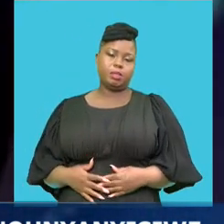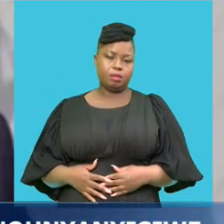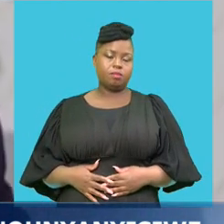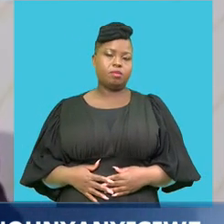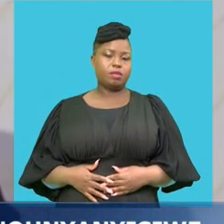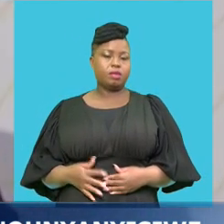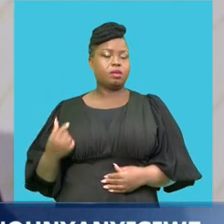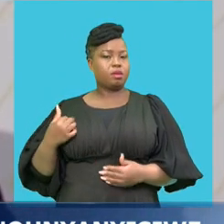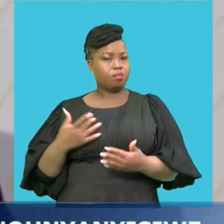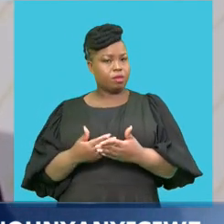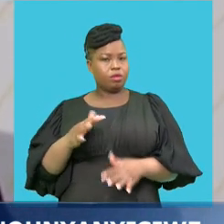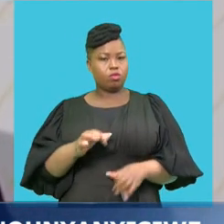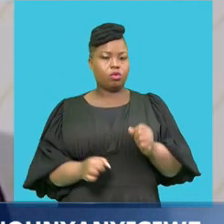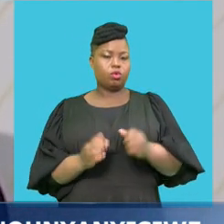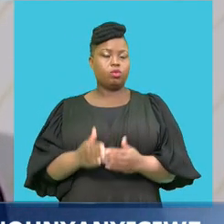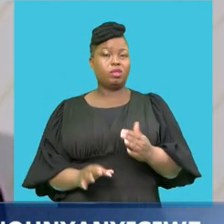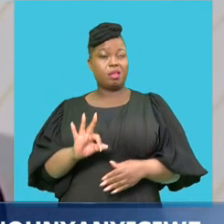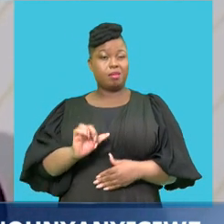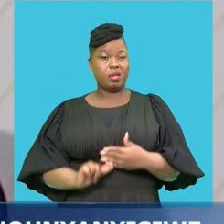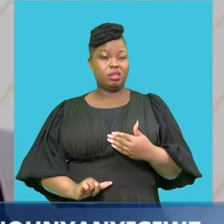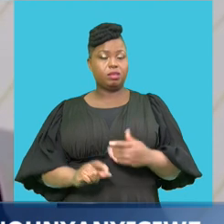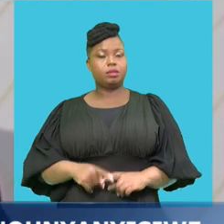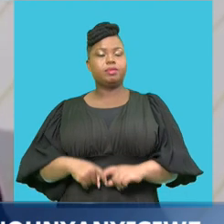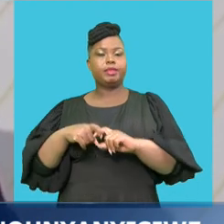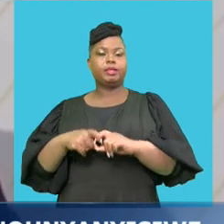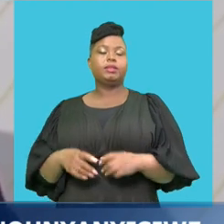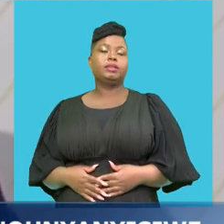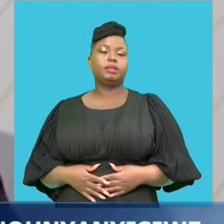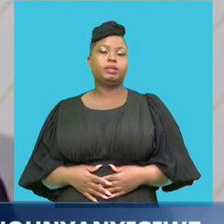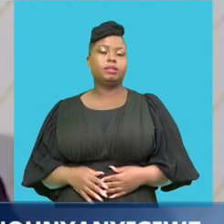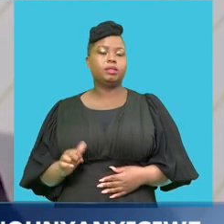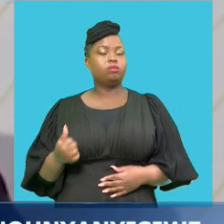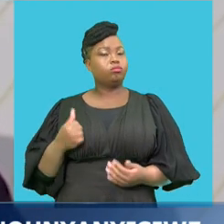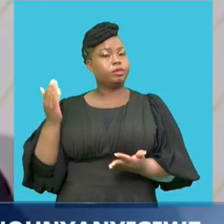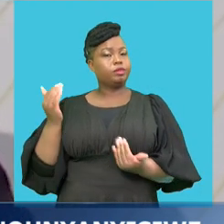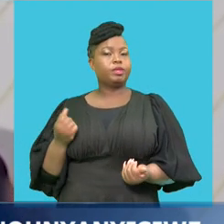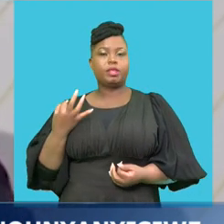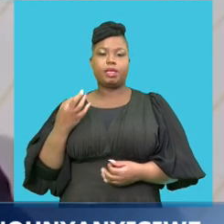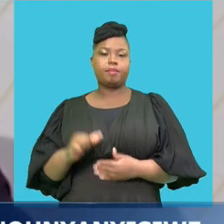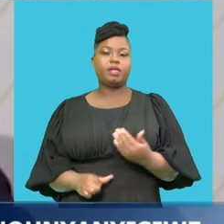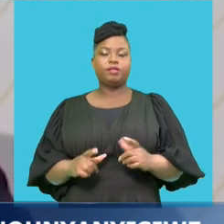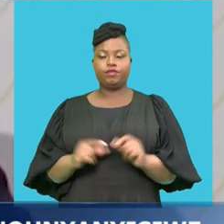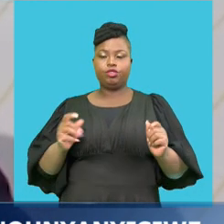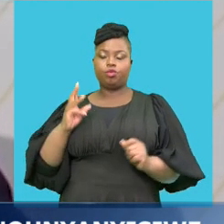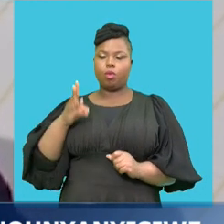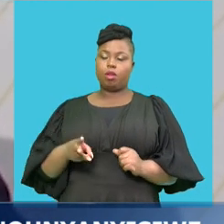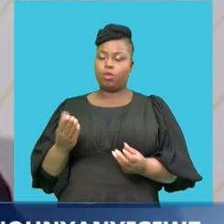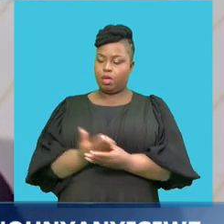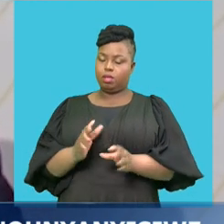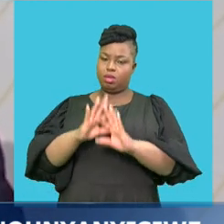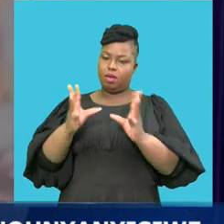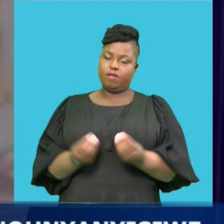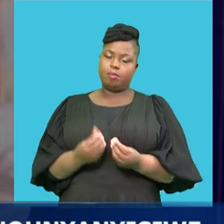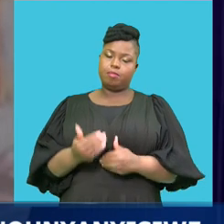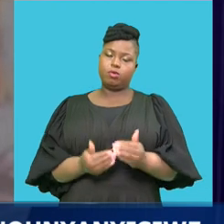until we conclude. So the suspension is for 3 months. So we're anticipating that in 3 months we'll be done with this whole case and the whole